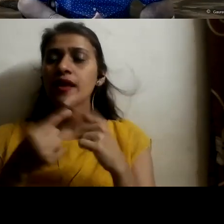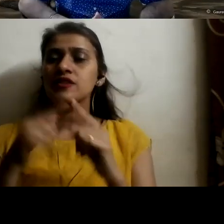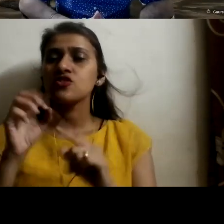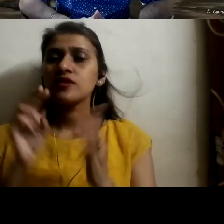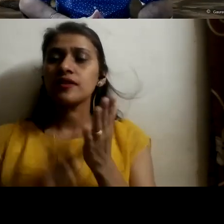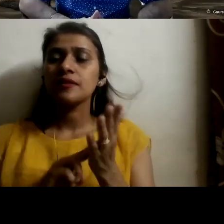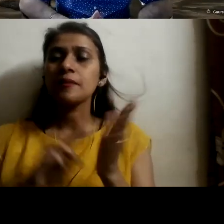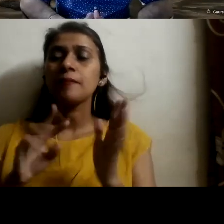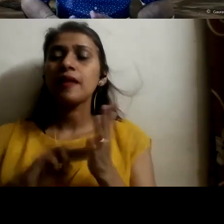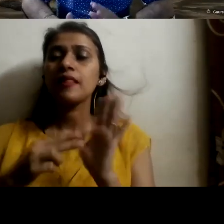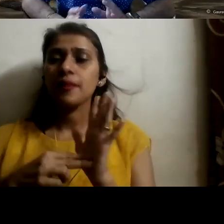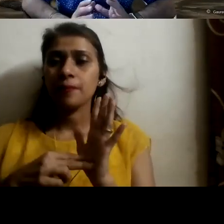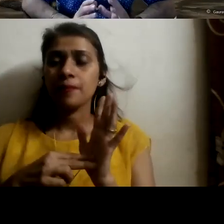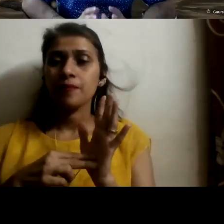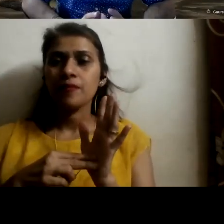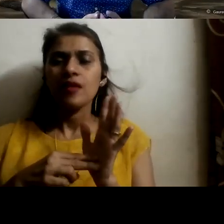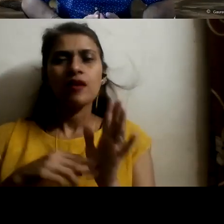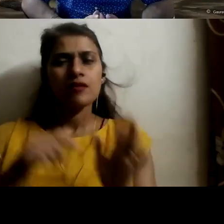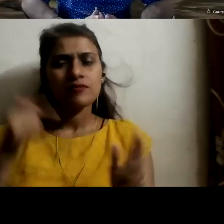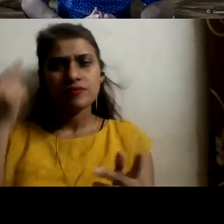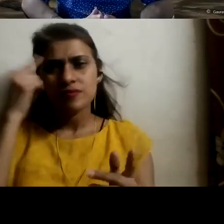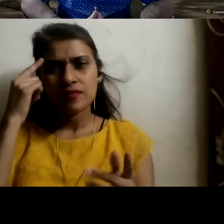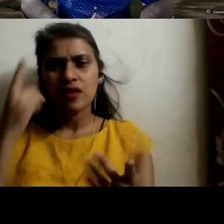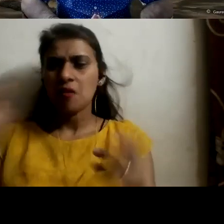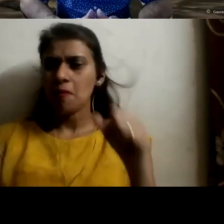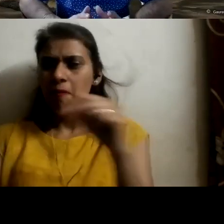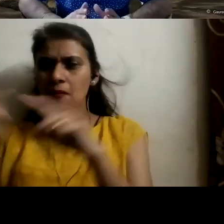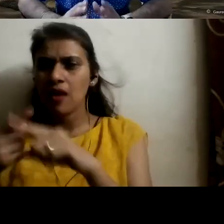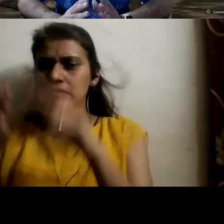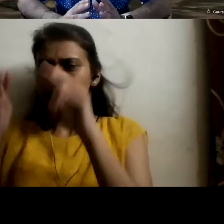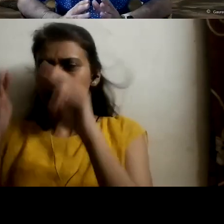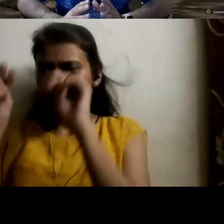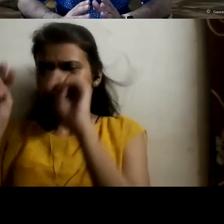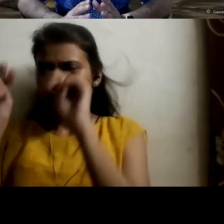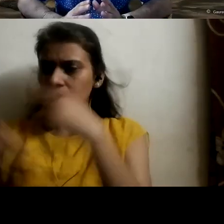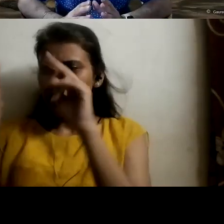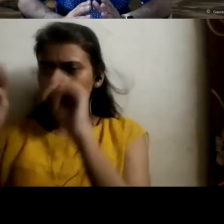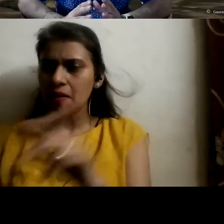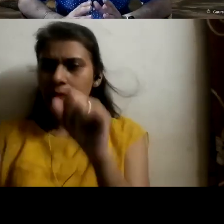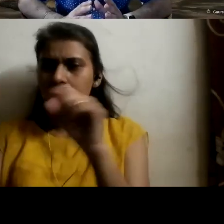ingrained in a legal way and in a